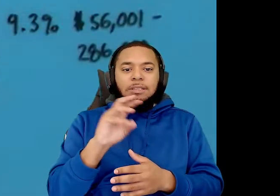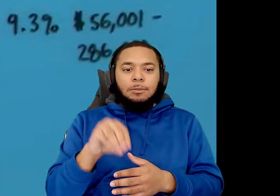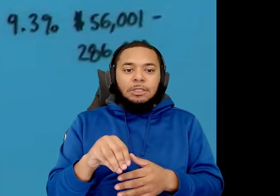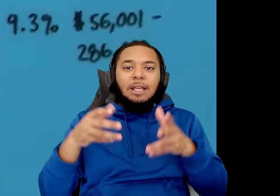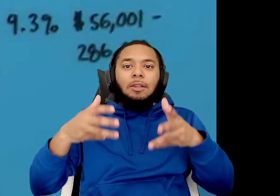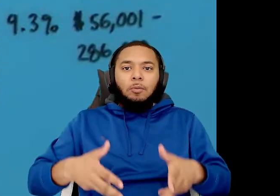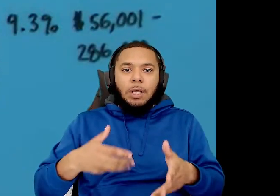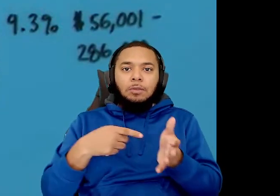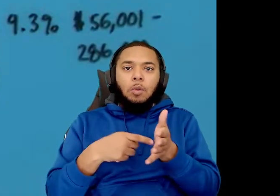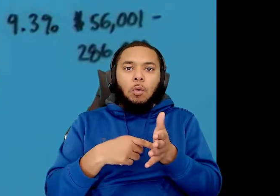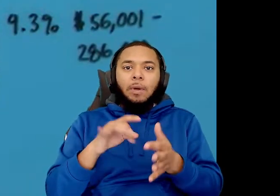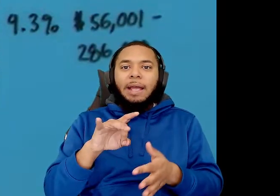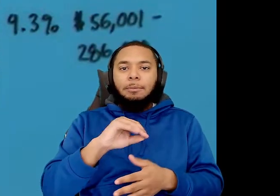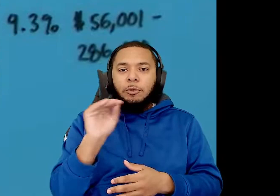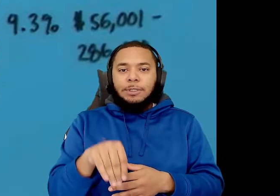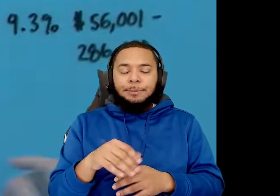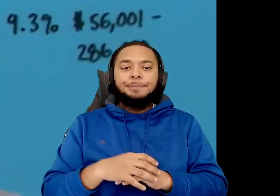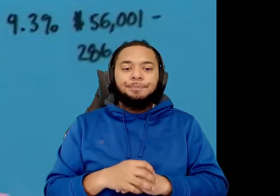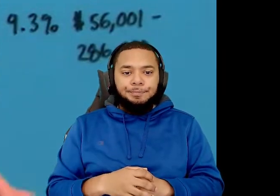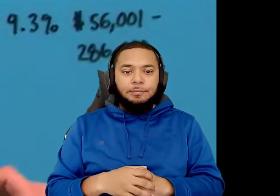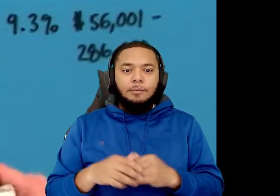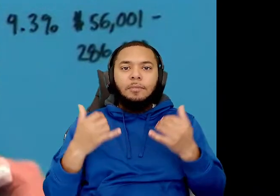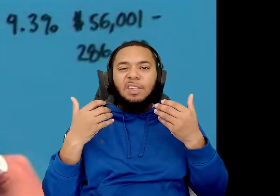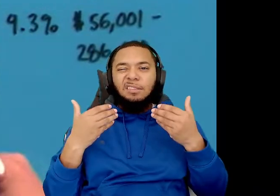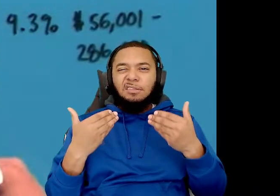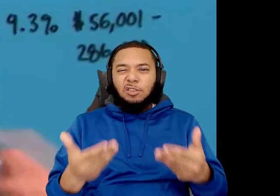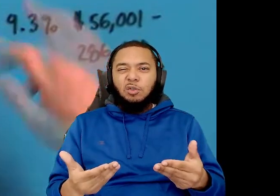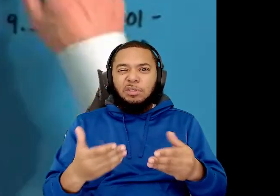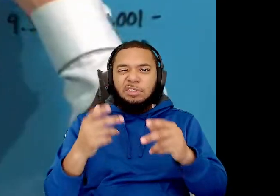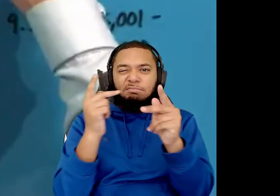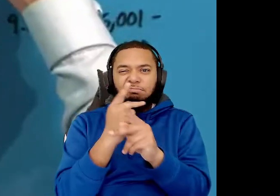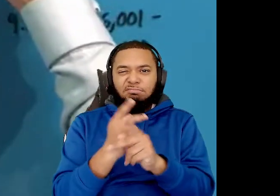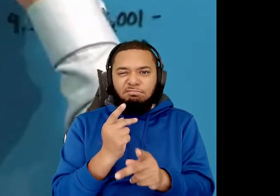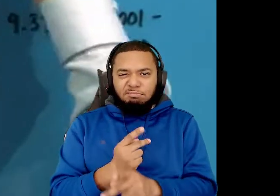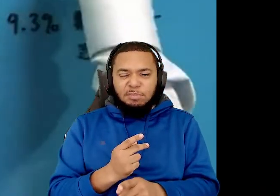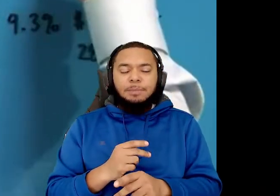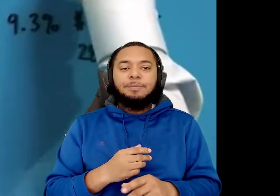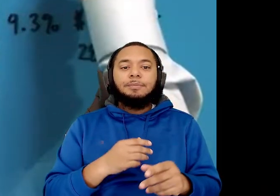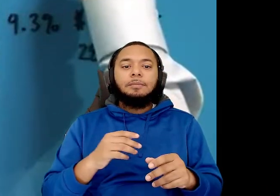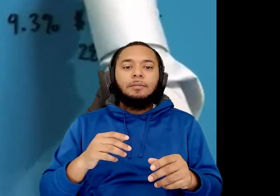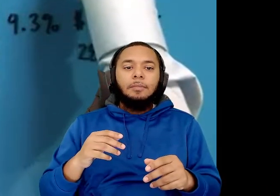8%. So let's go ahead and break that down. So the first